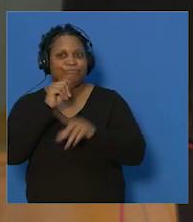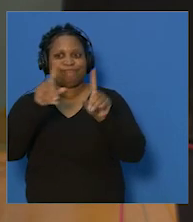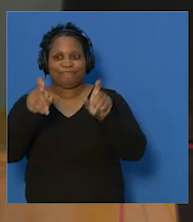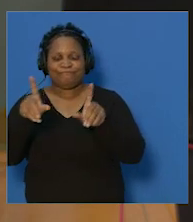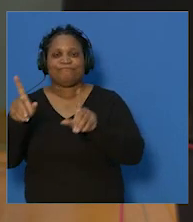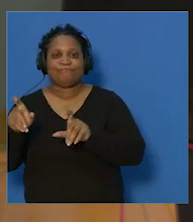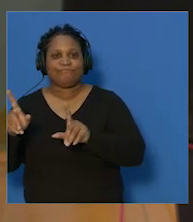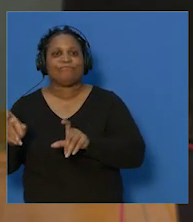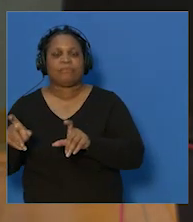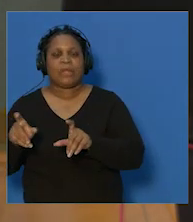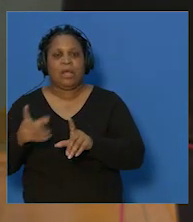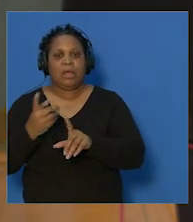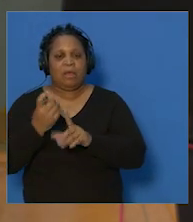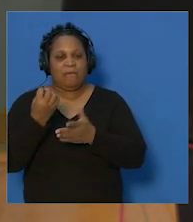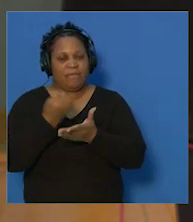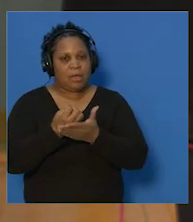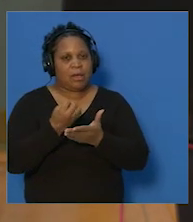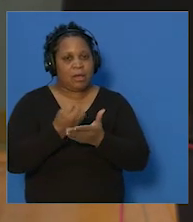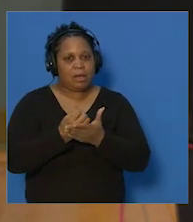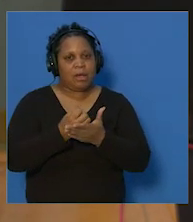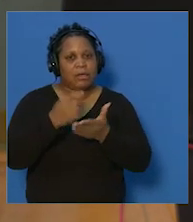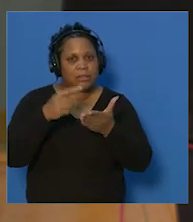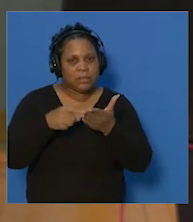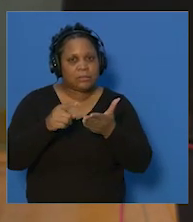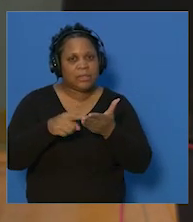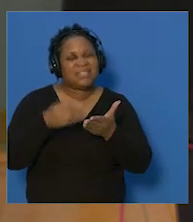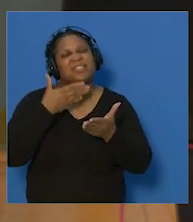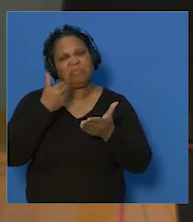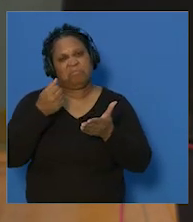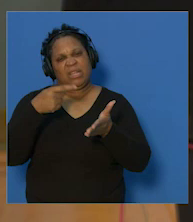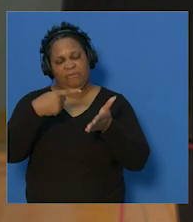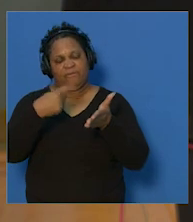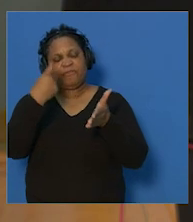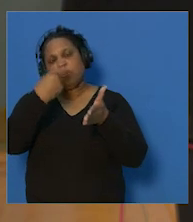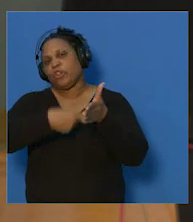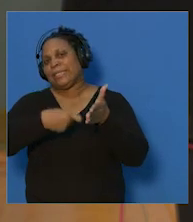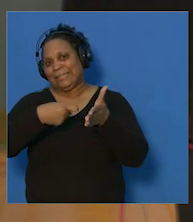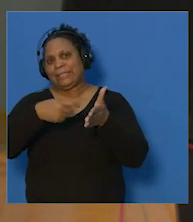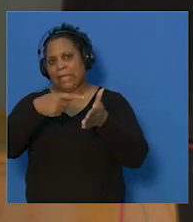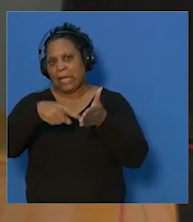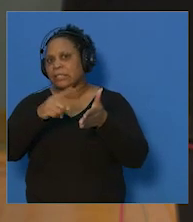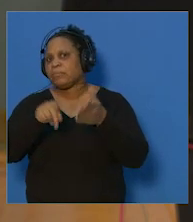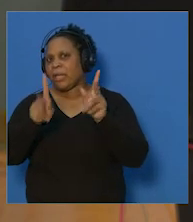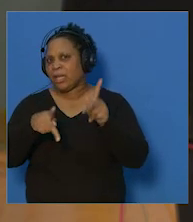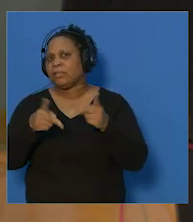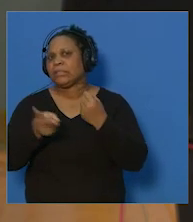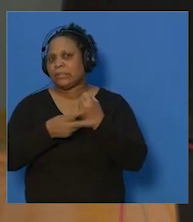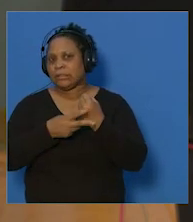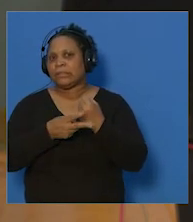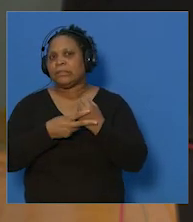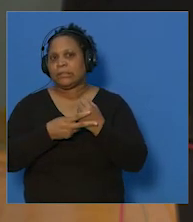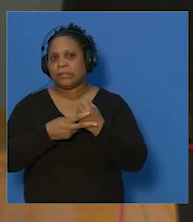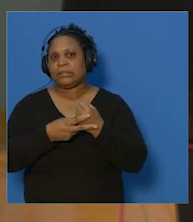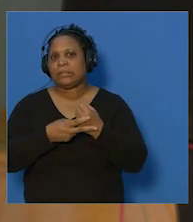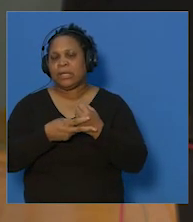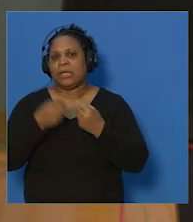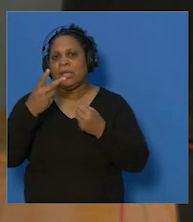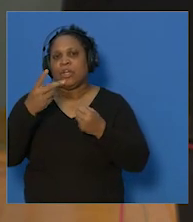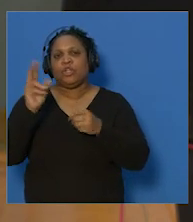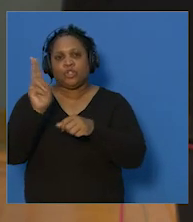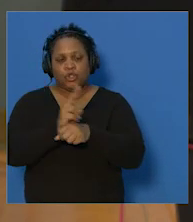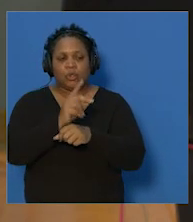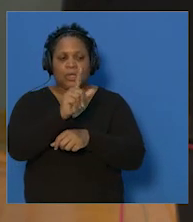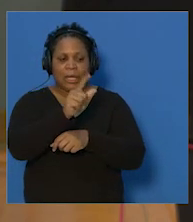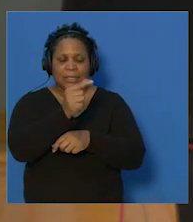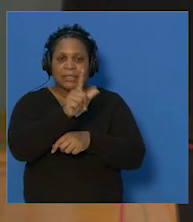that. And for the economies of scale, it would be better for the taxpayers and more cost effective to continue to utilize the government